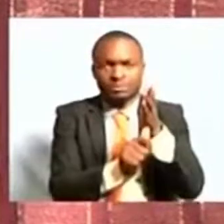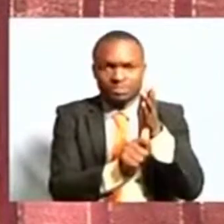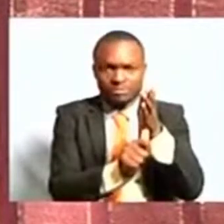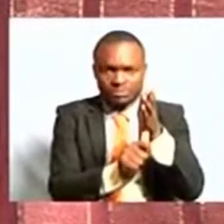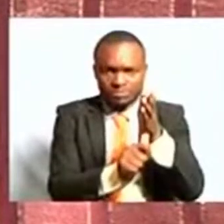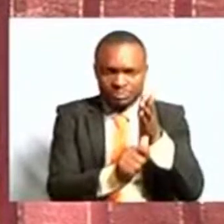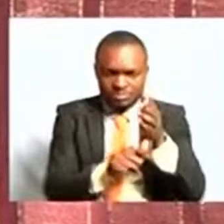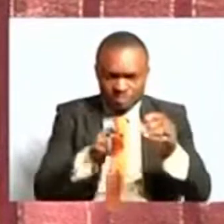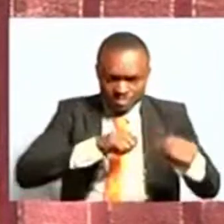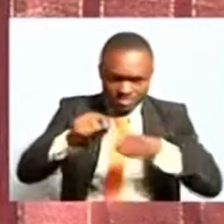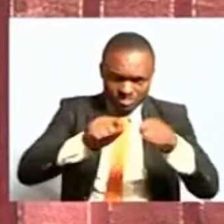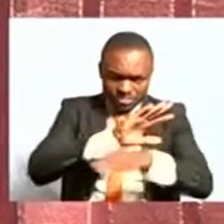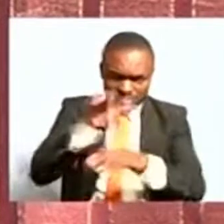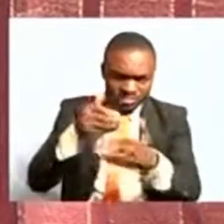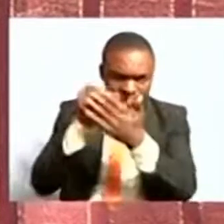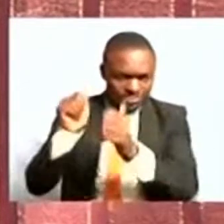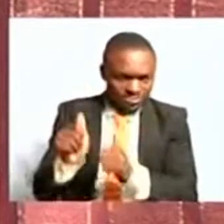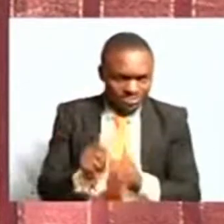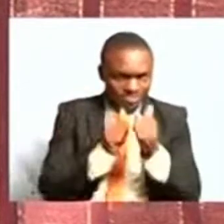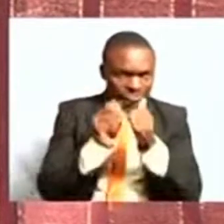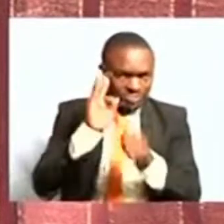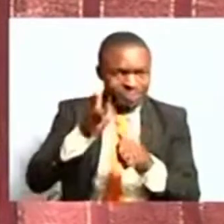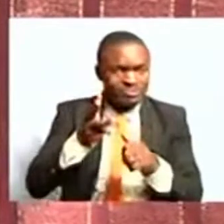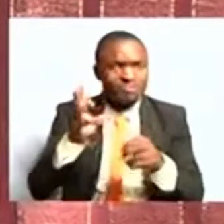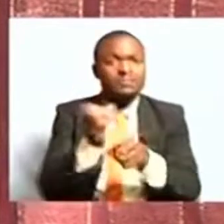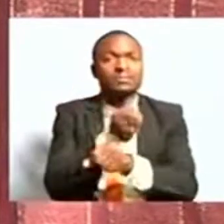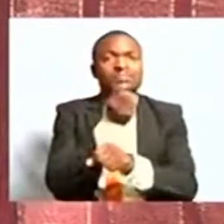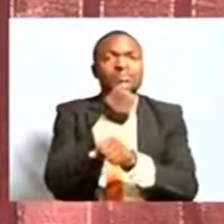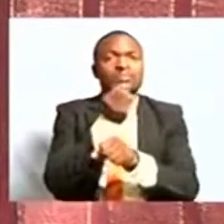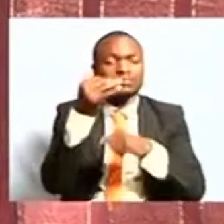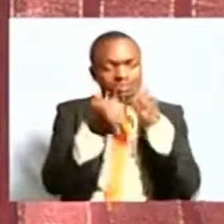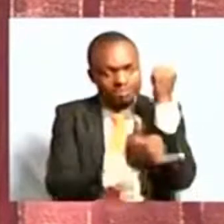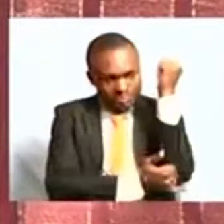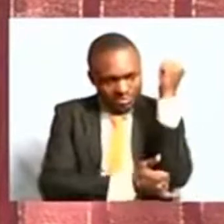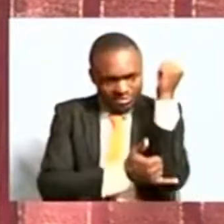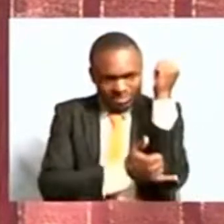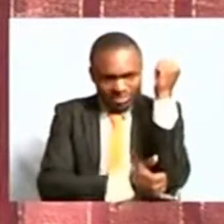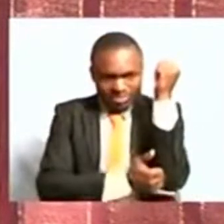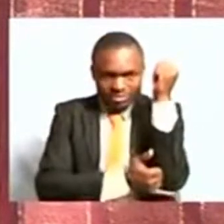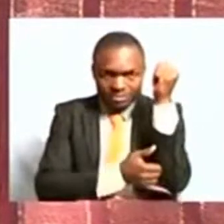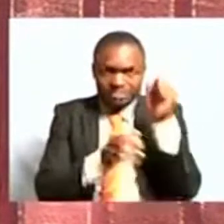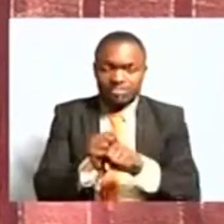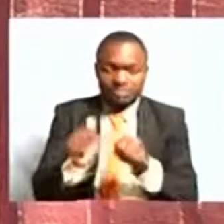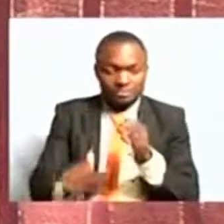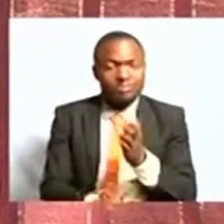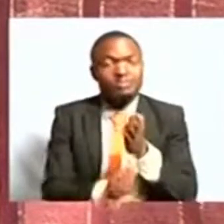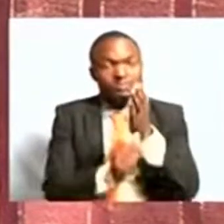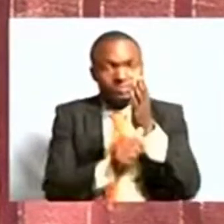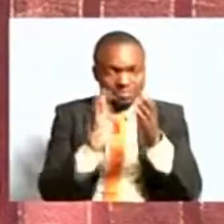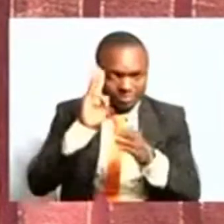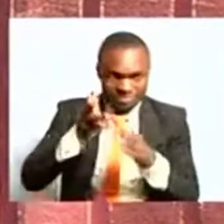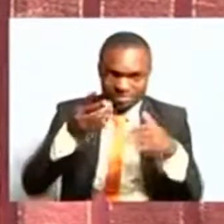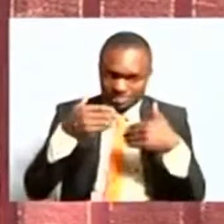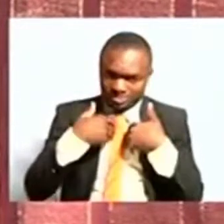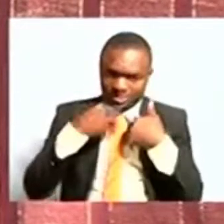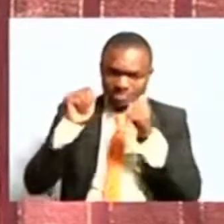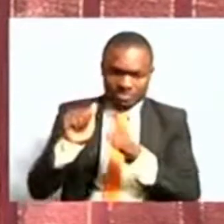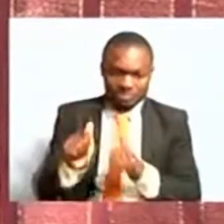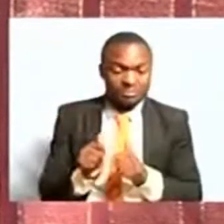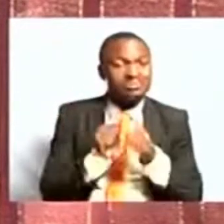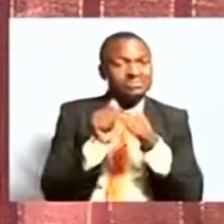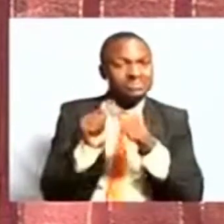charge of the activities that are going to be undertaken in the country. So as an agency, we're going to have